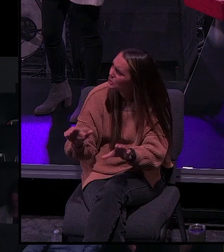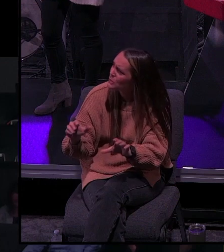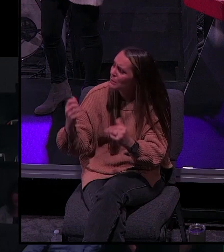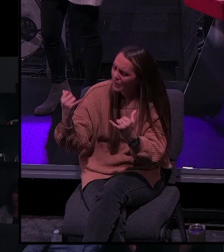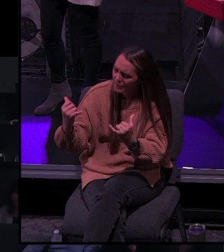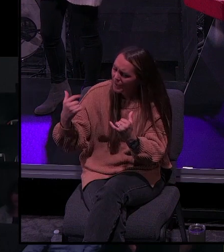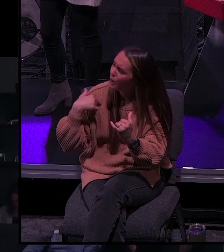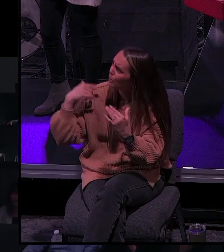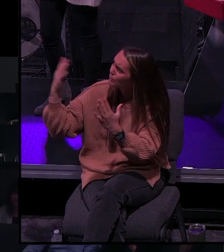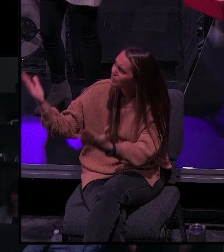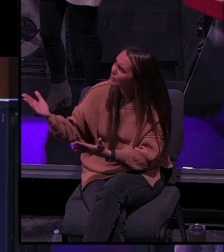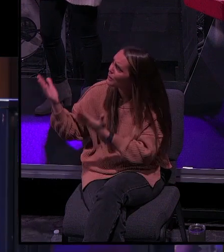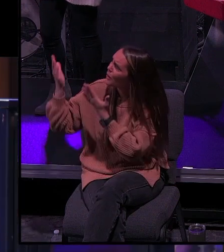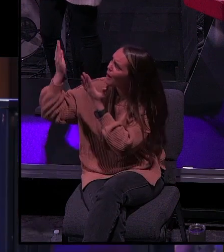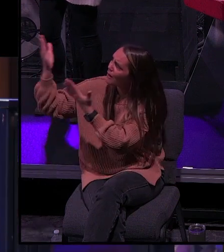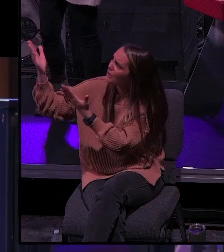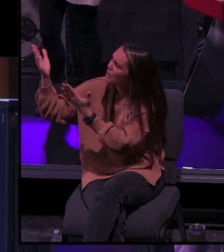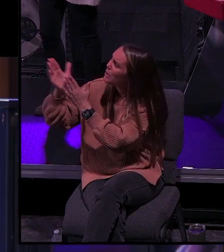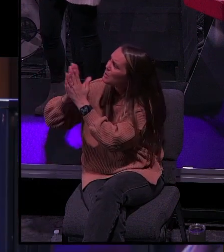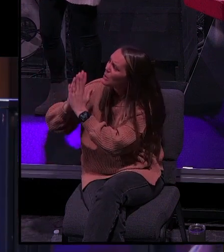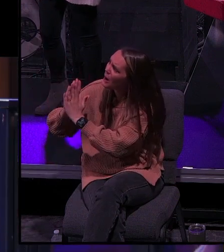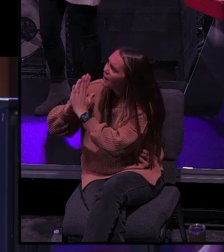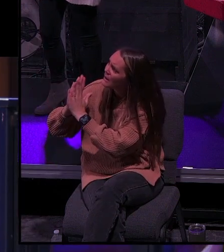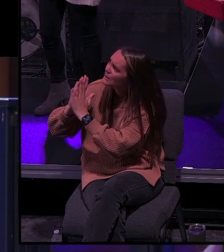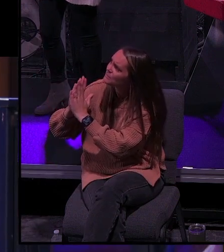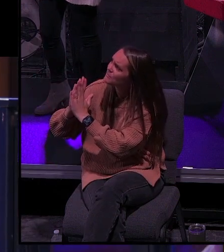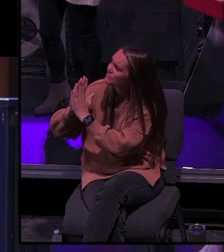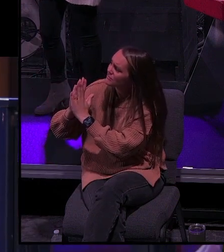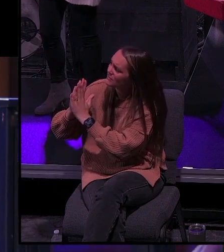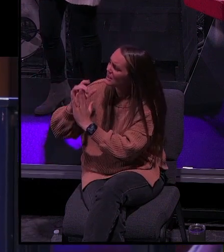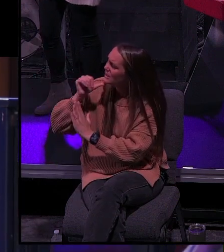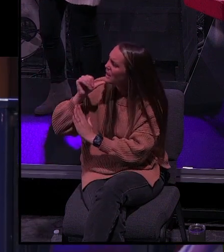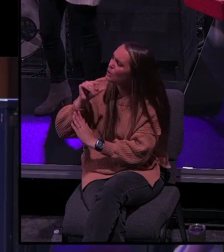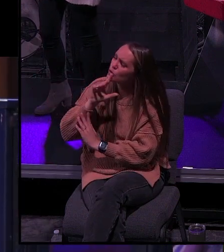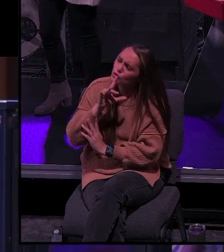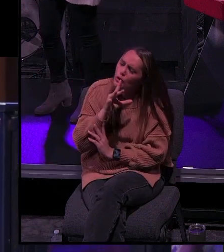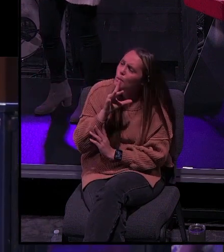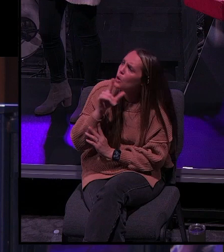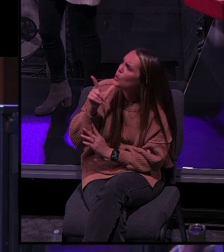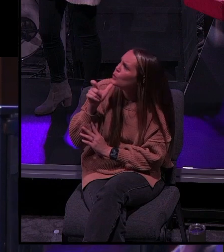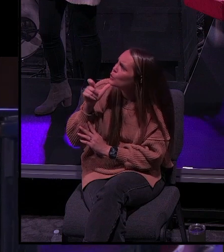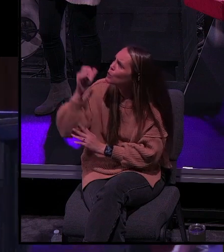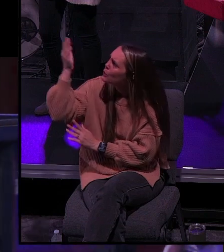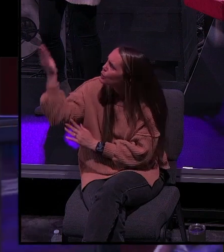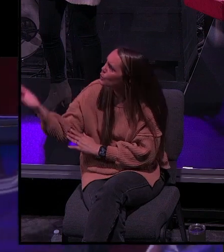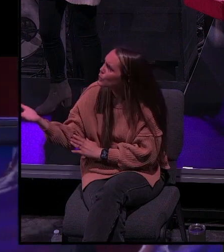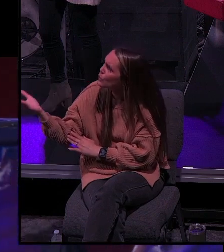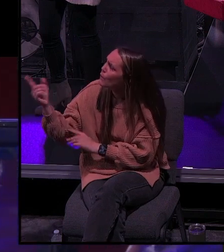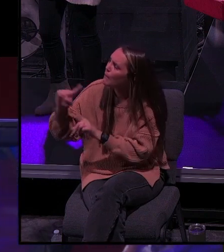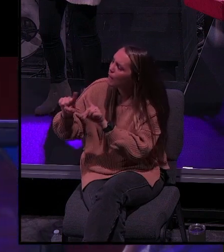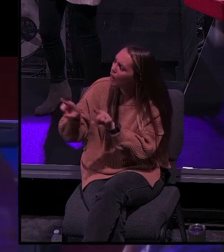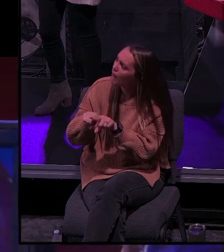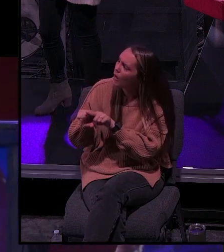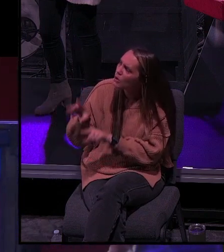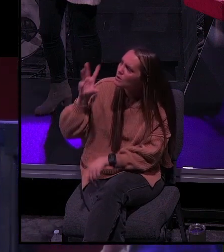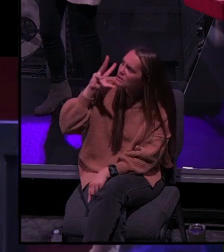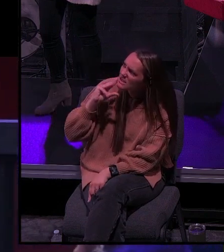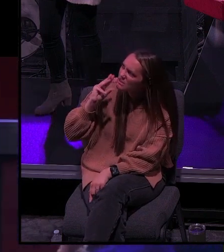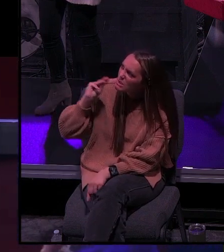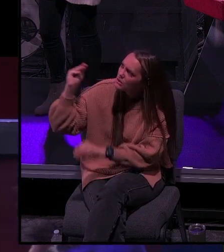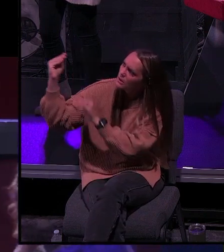now. God, I pray that we would not just talk about who you are and learn about who you are, but that we would experience you leading